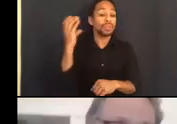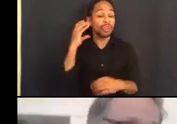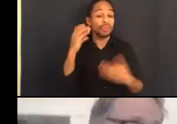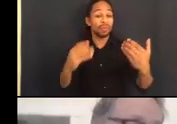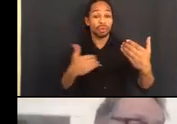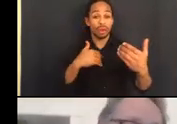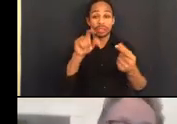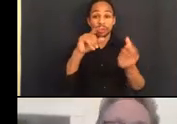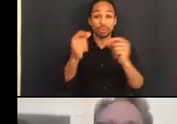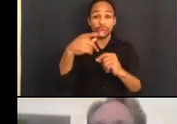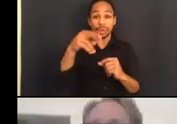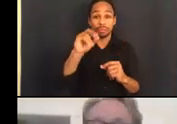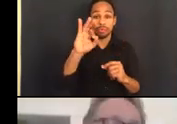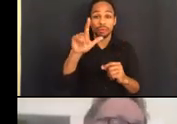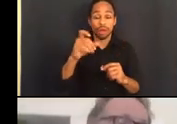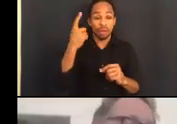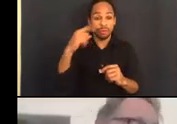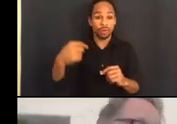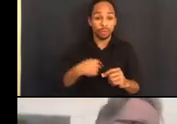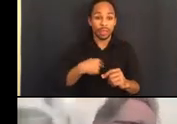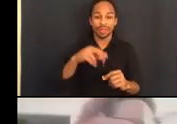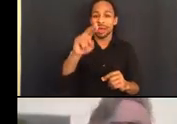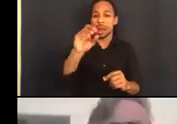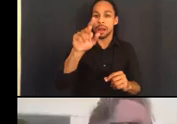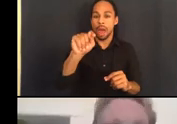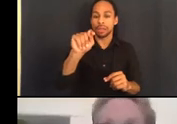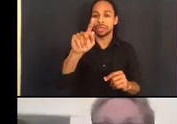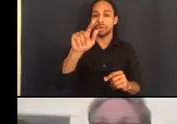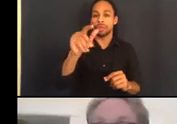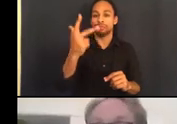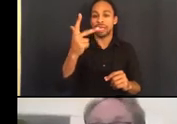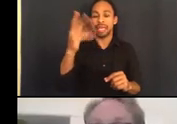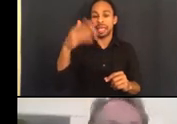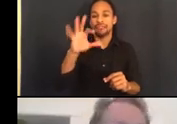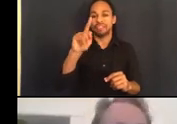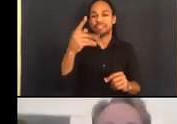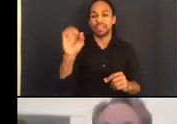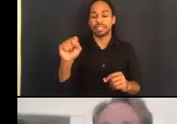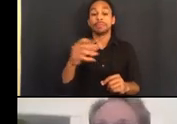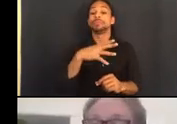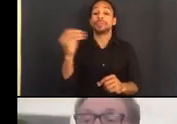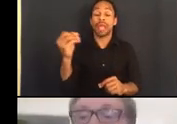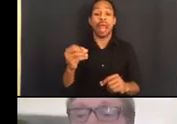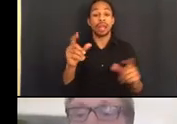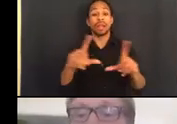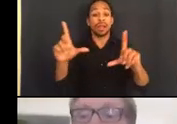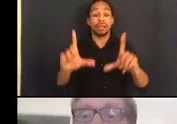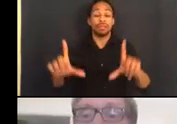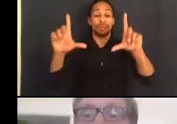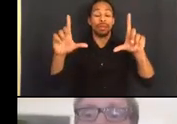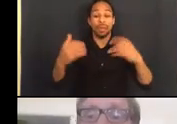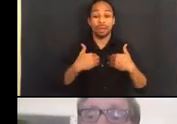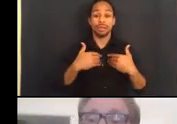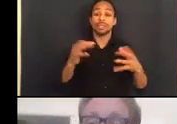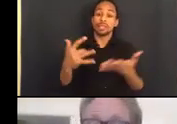Twitter profile for me, which is not 3/5, and then on the right side, it's a website that has a collection of resources and writings